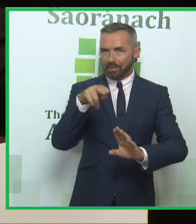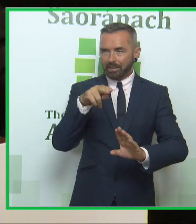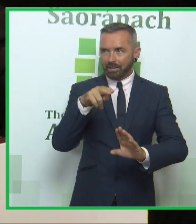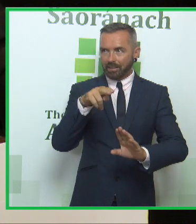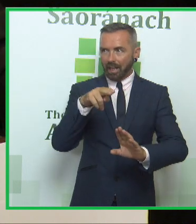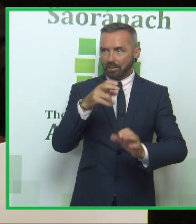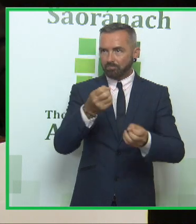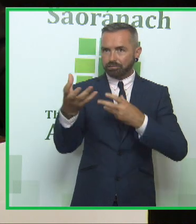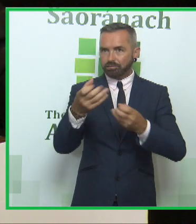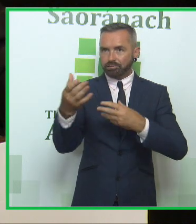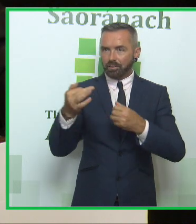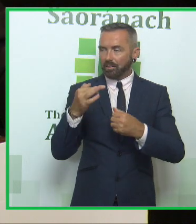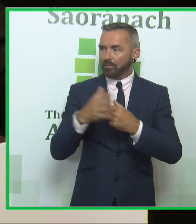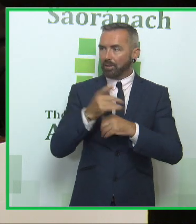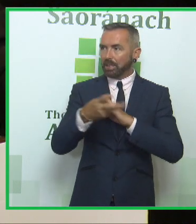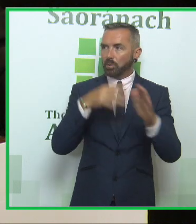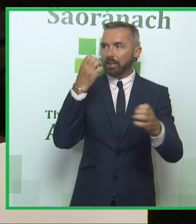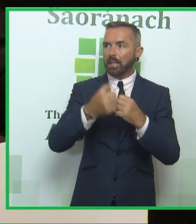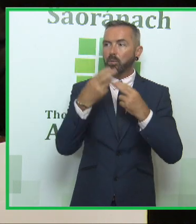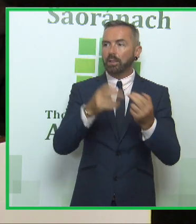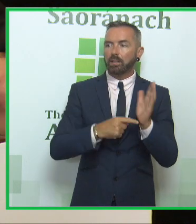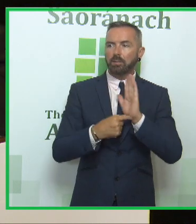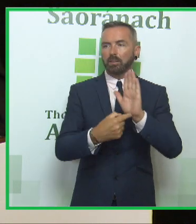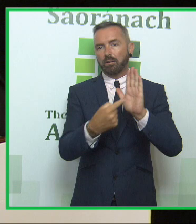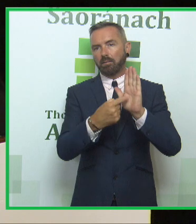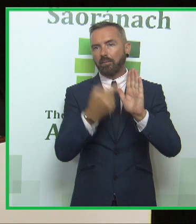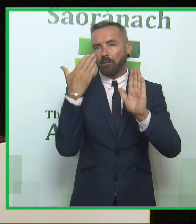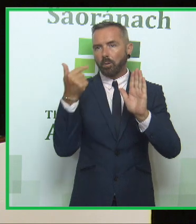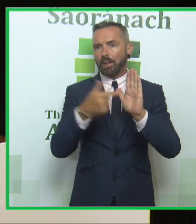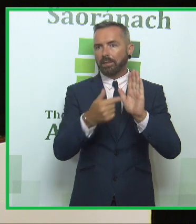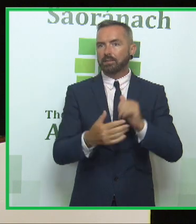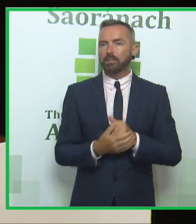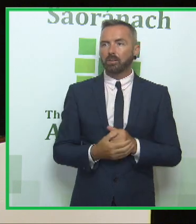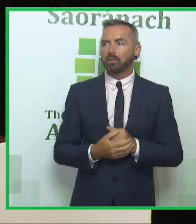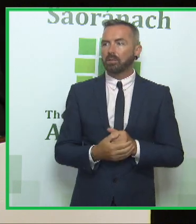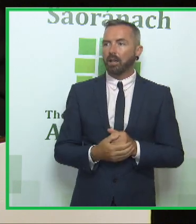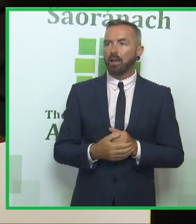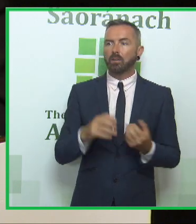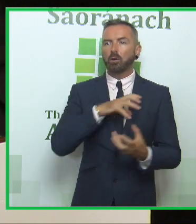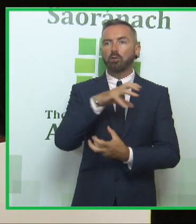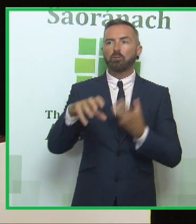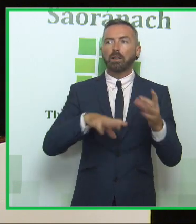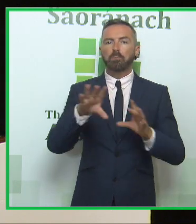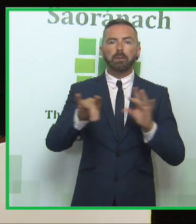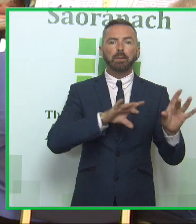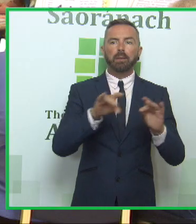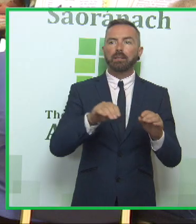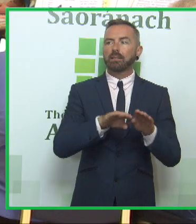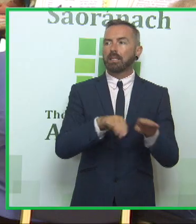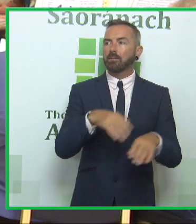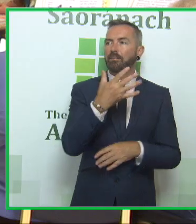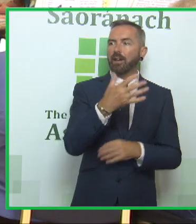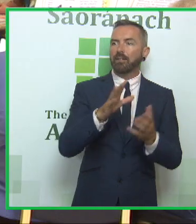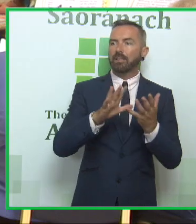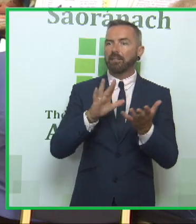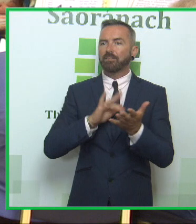tables over the course of this weekend that we need to put focus on. So I'm going to call in a random fashion. I'll call 3 tables in advance. So tables 5, 10